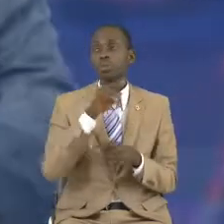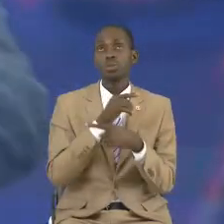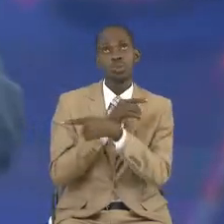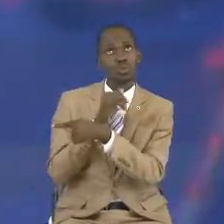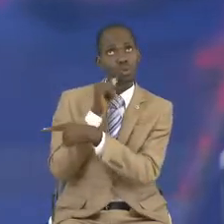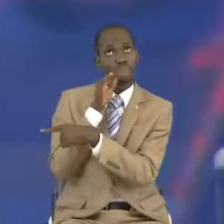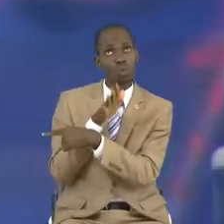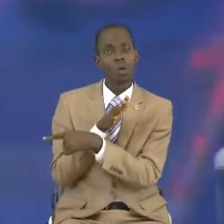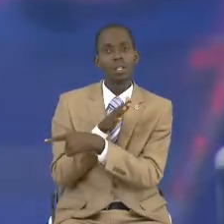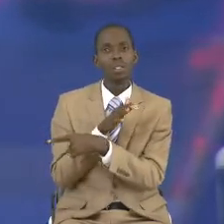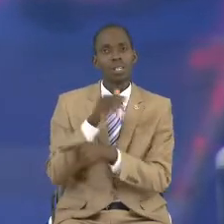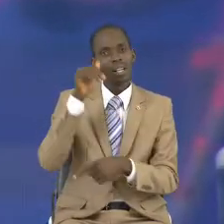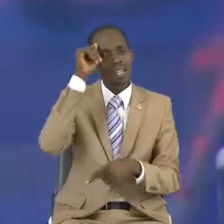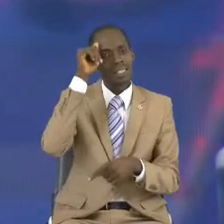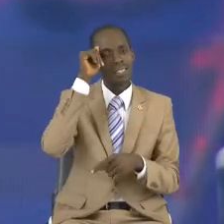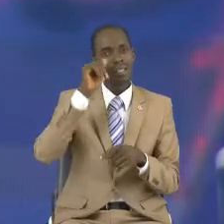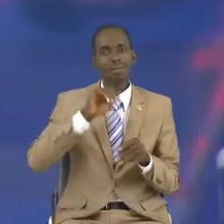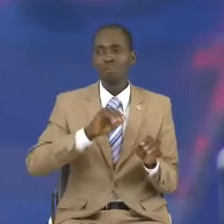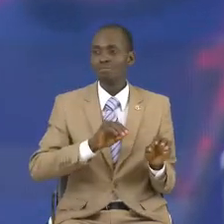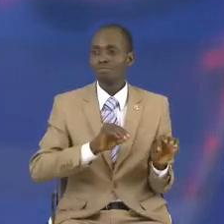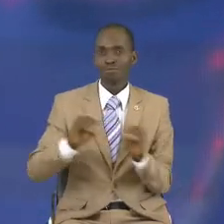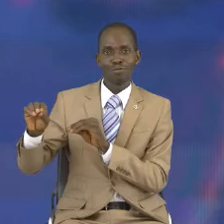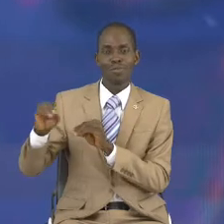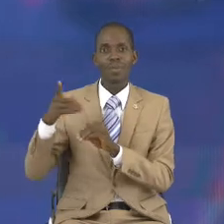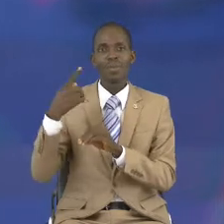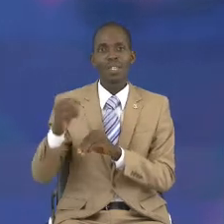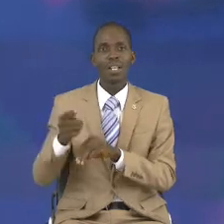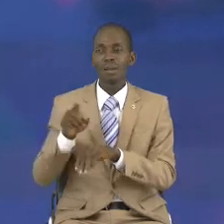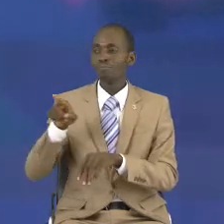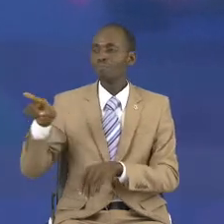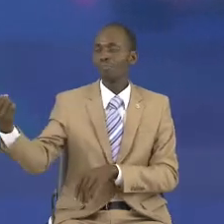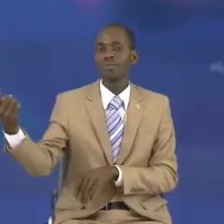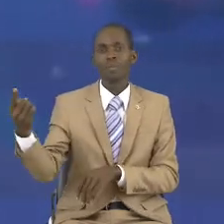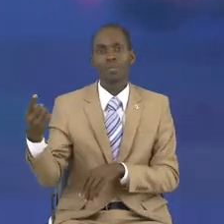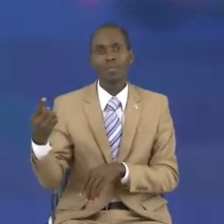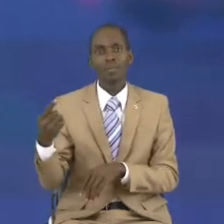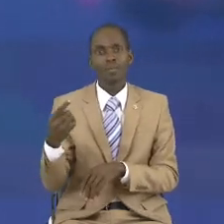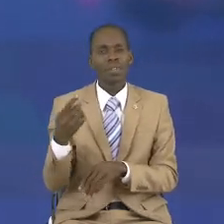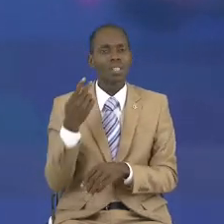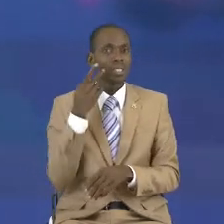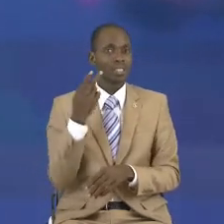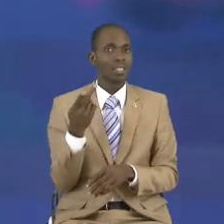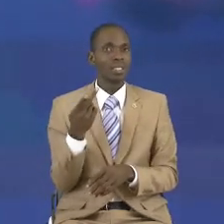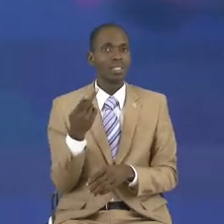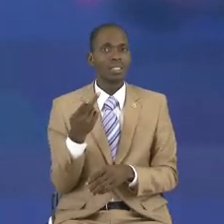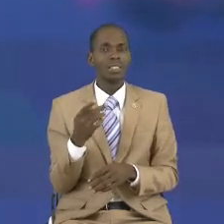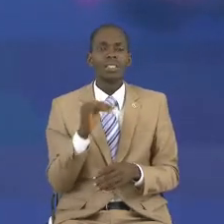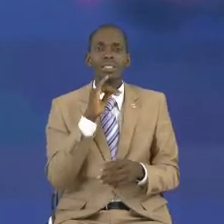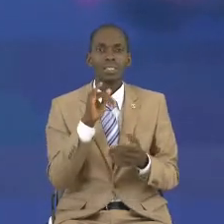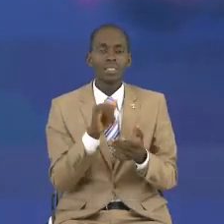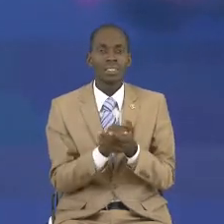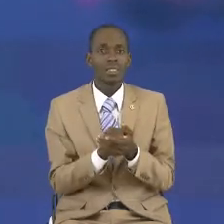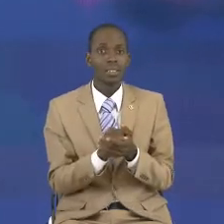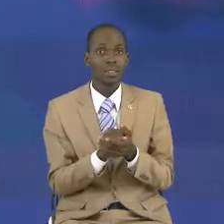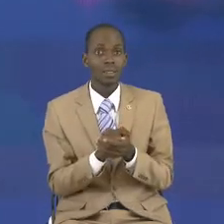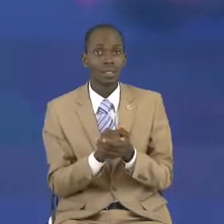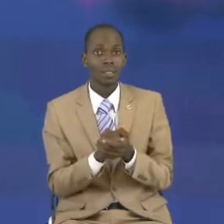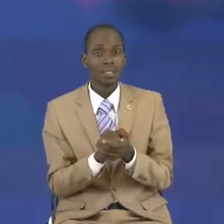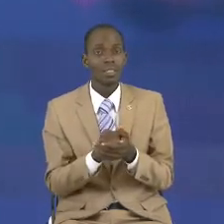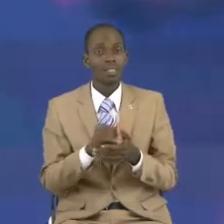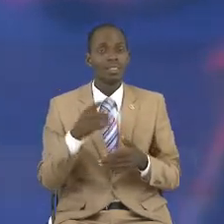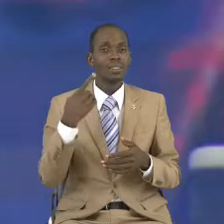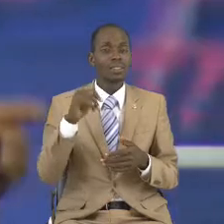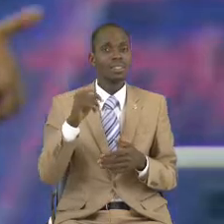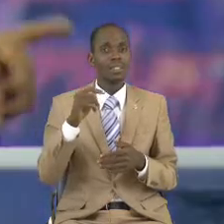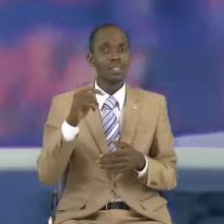he passed the blame looks like adam's past is nature